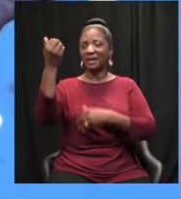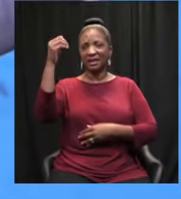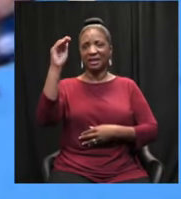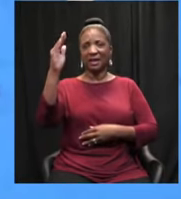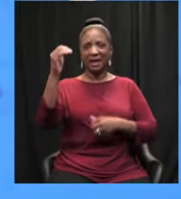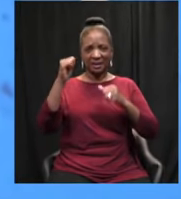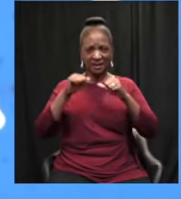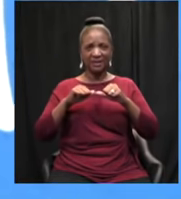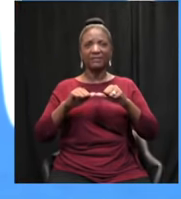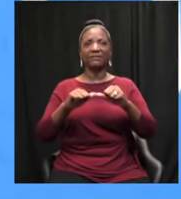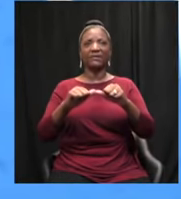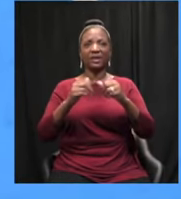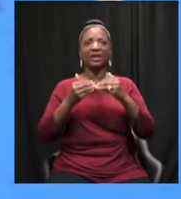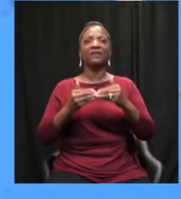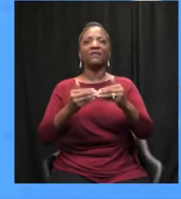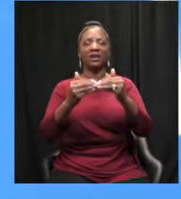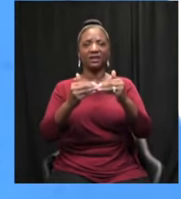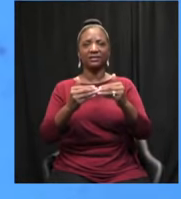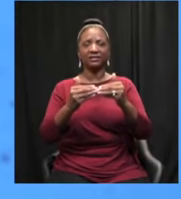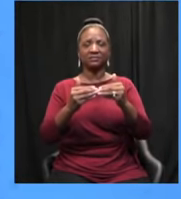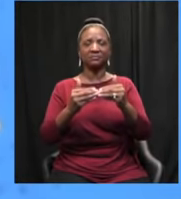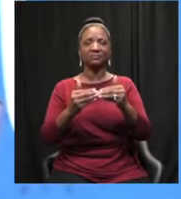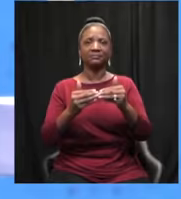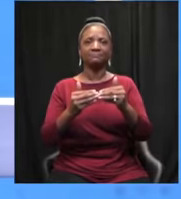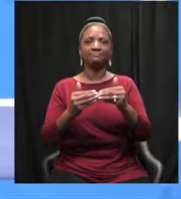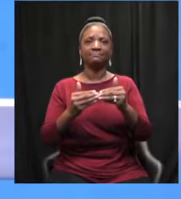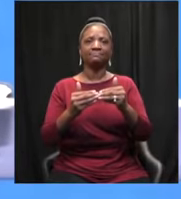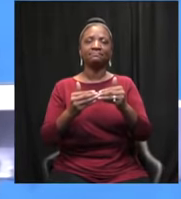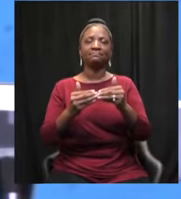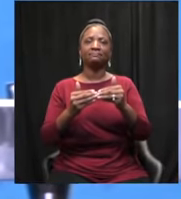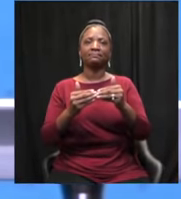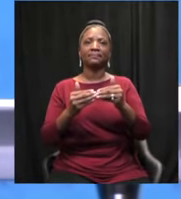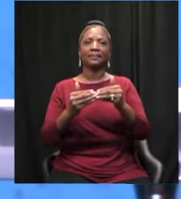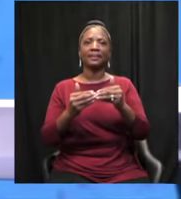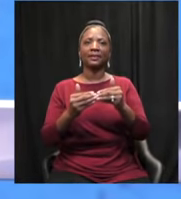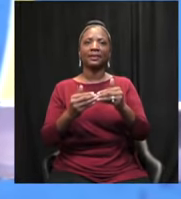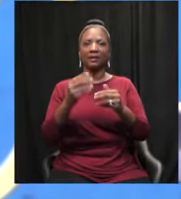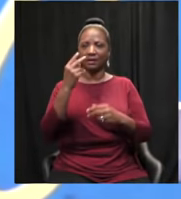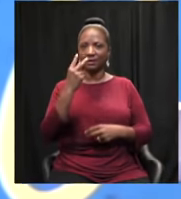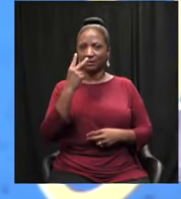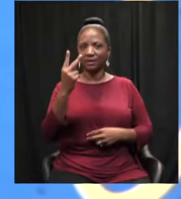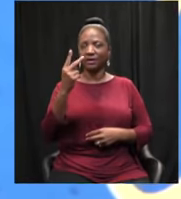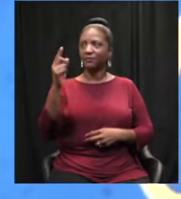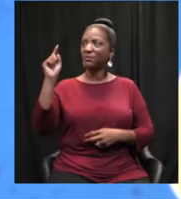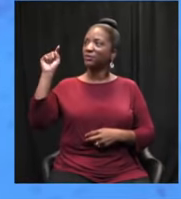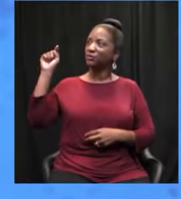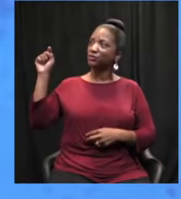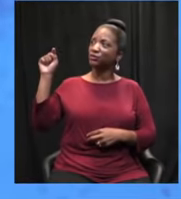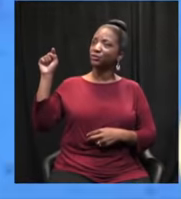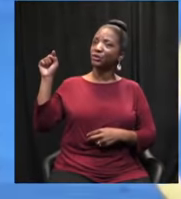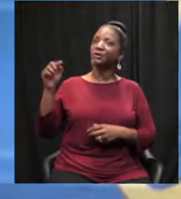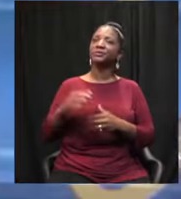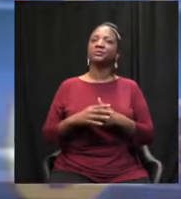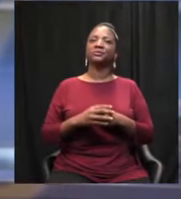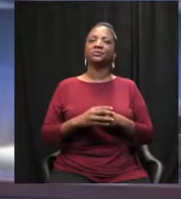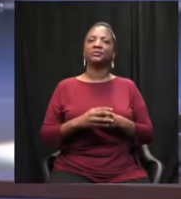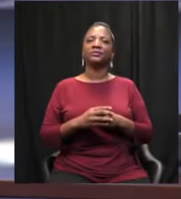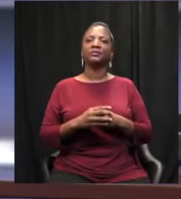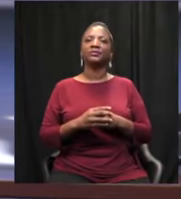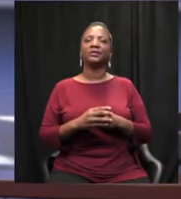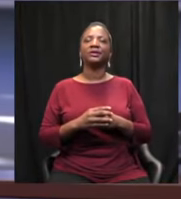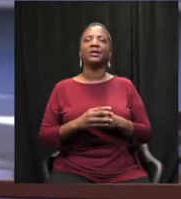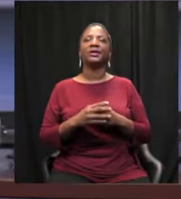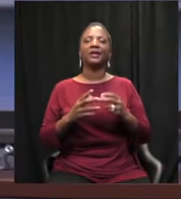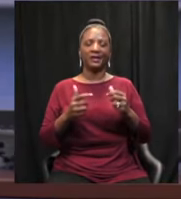decisions that are happening right now. You can follow the information on the screen, grab your phone, and begin to text that information. And that